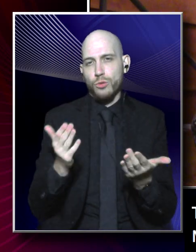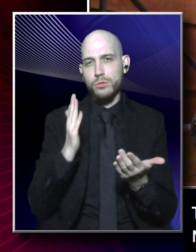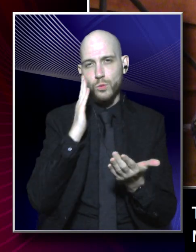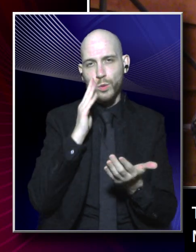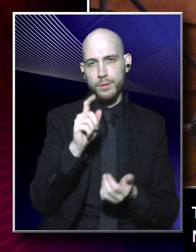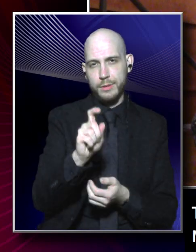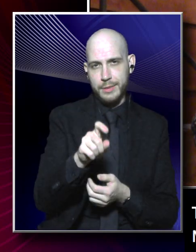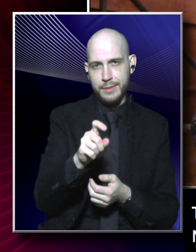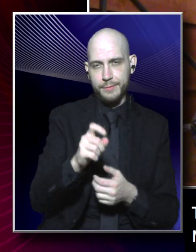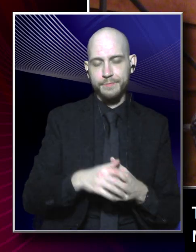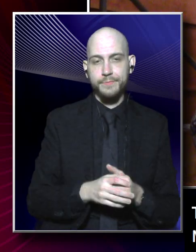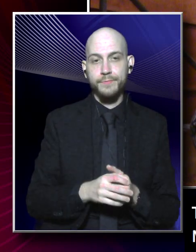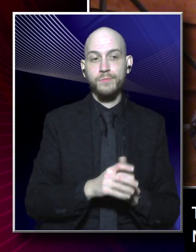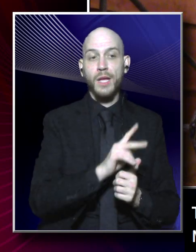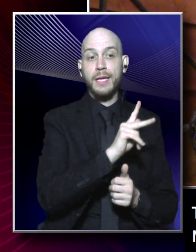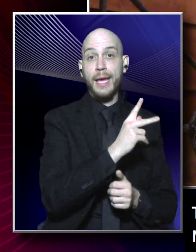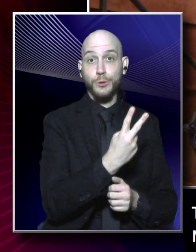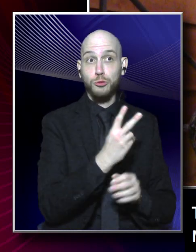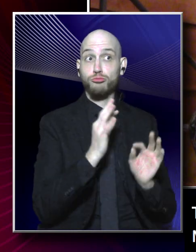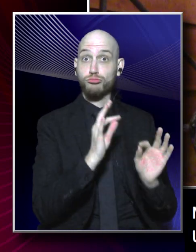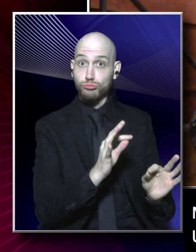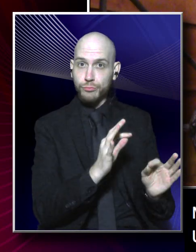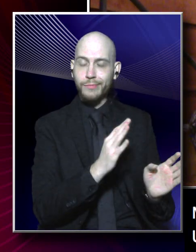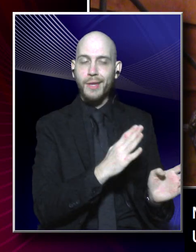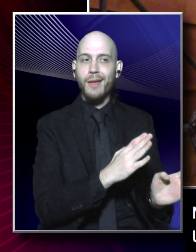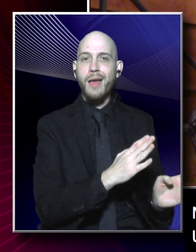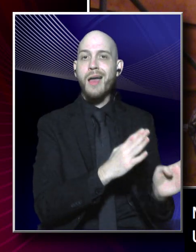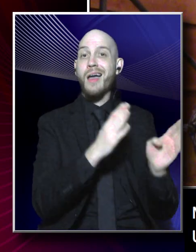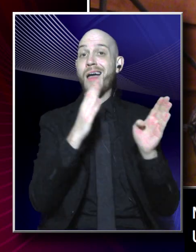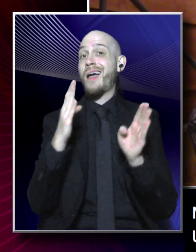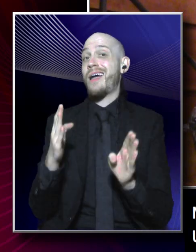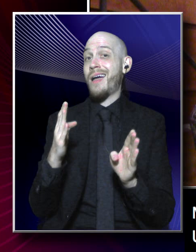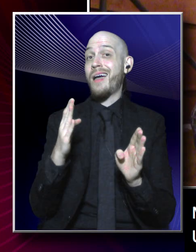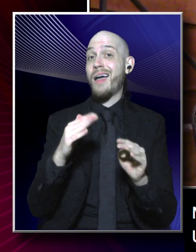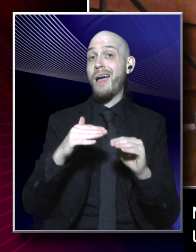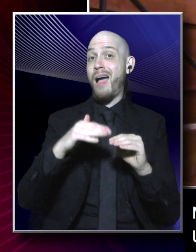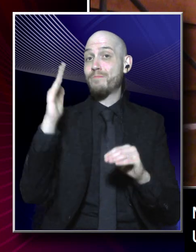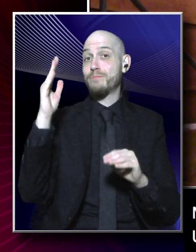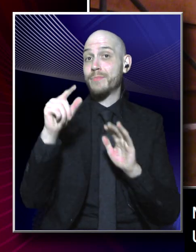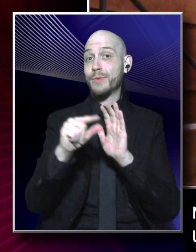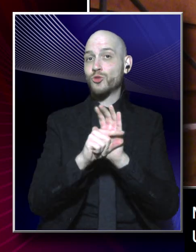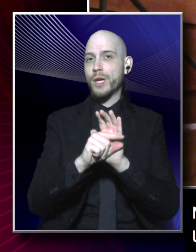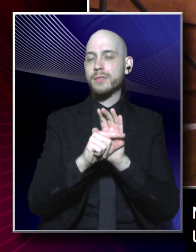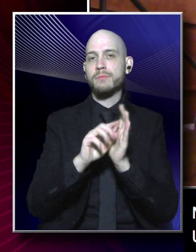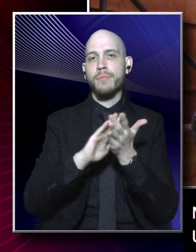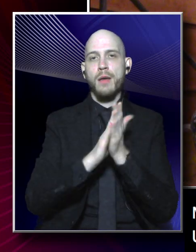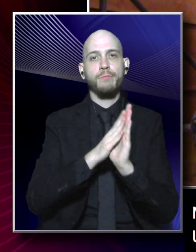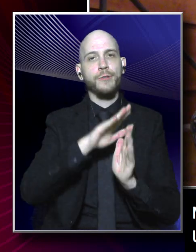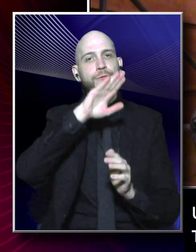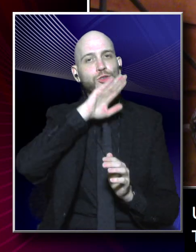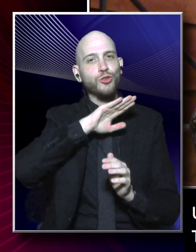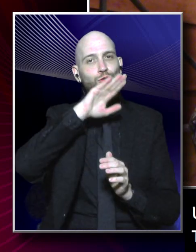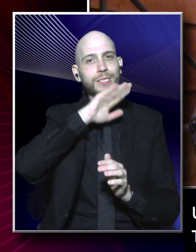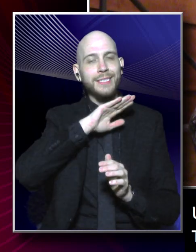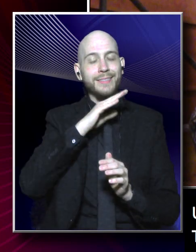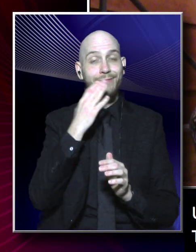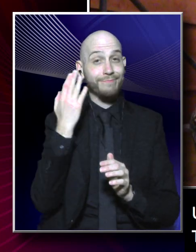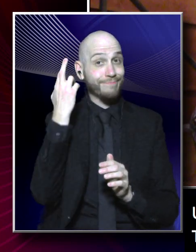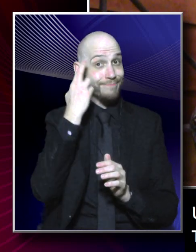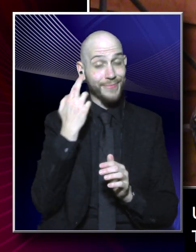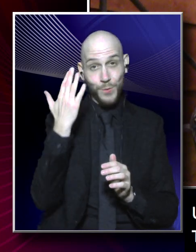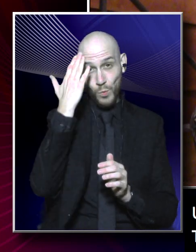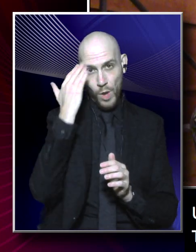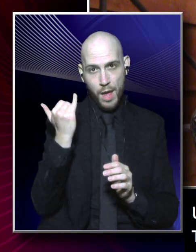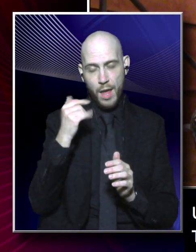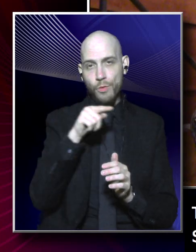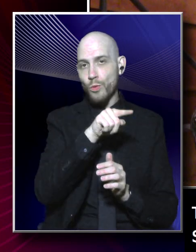up, it gets a little more frustrating for the teachers because the students are behind. Our middle school is